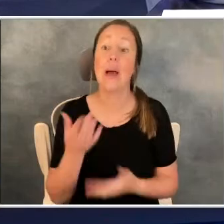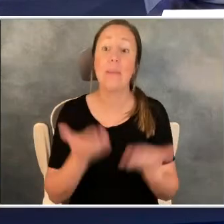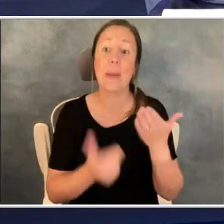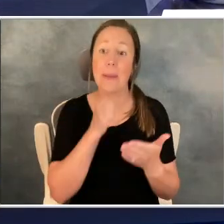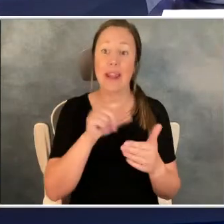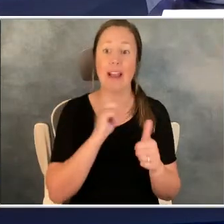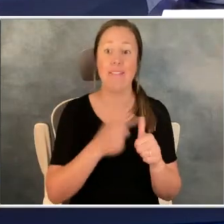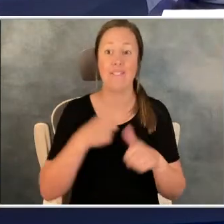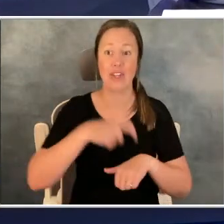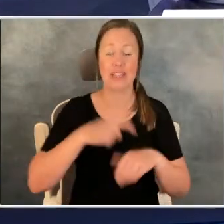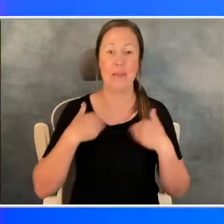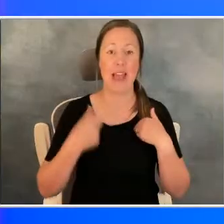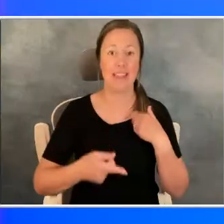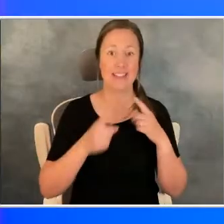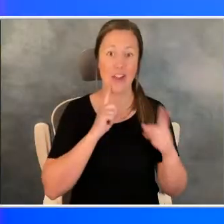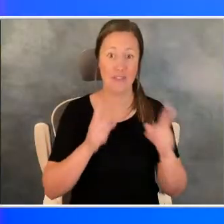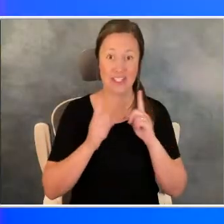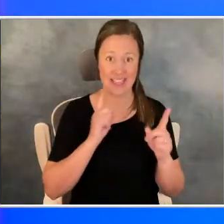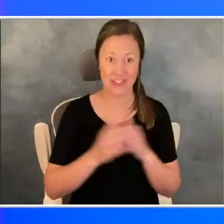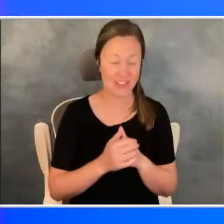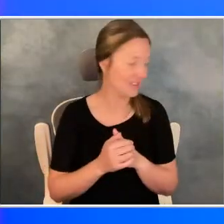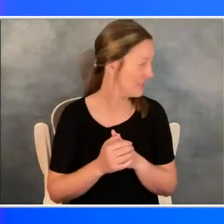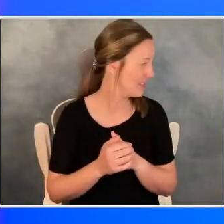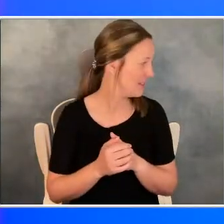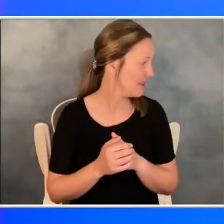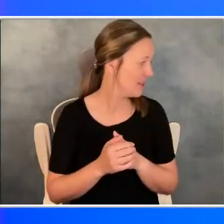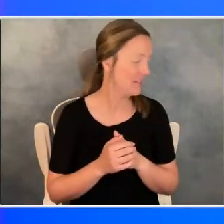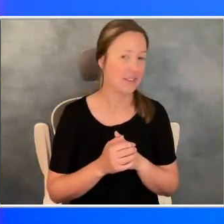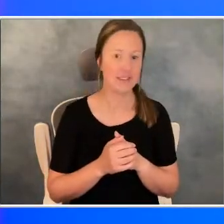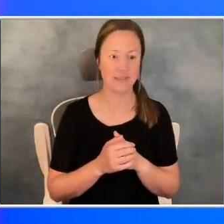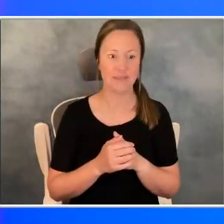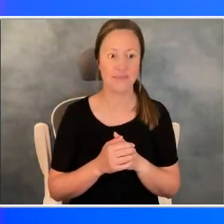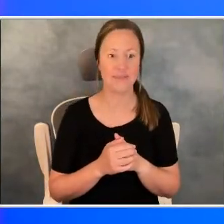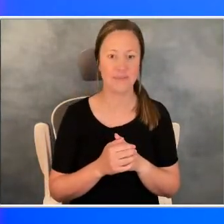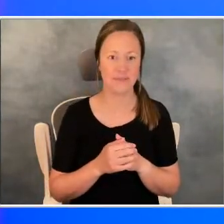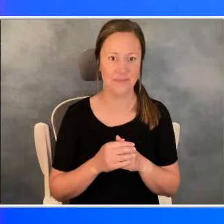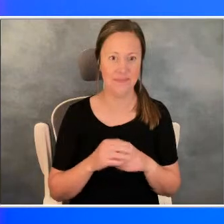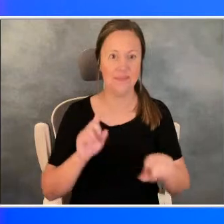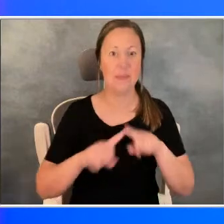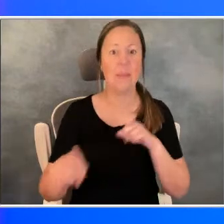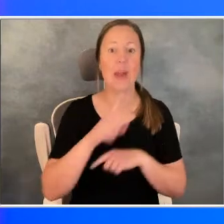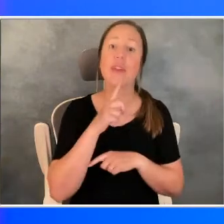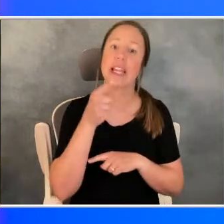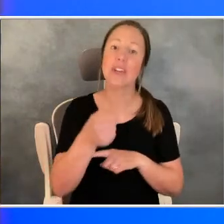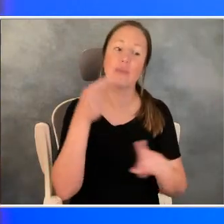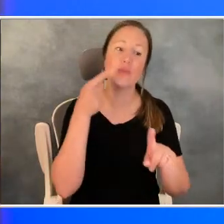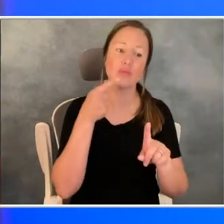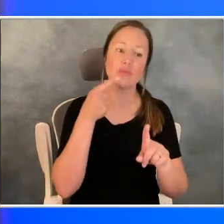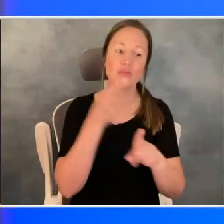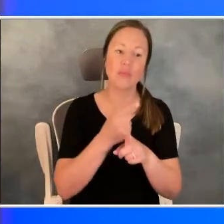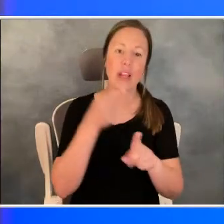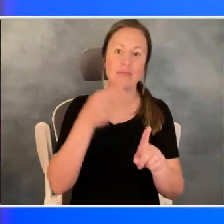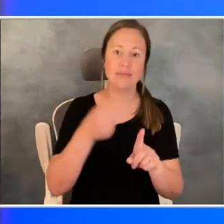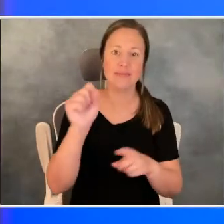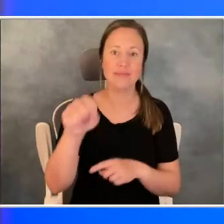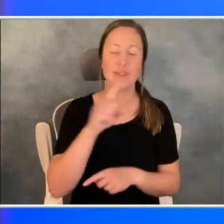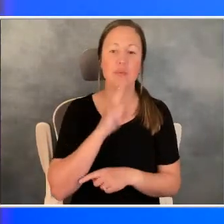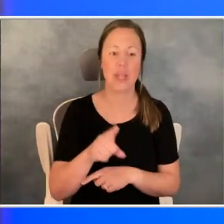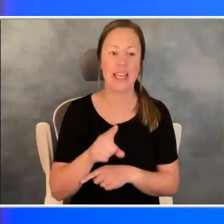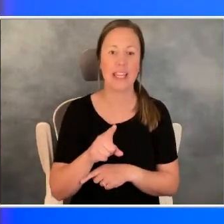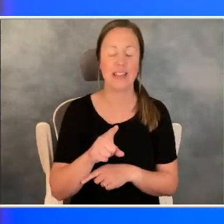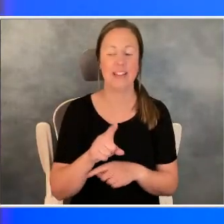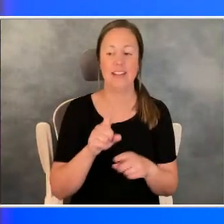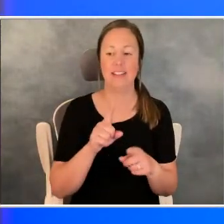it may not be. Unfortunately, about drug shortages. But yeah, no, you pretty much nailed it. It's very difficult for